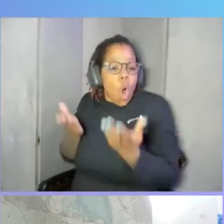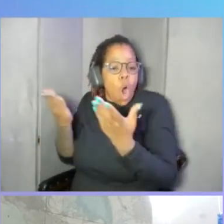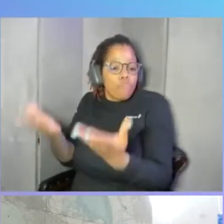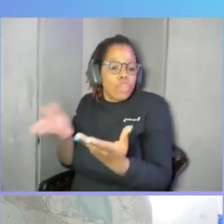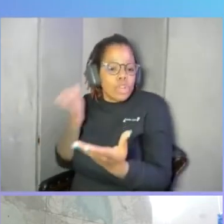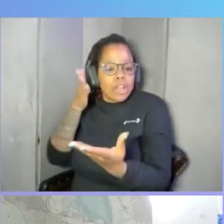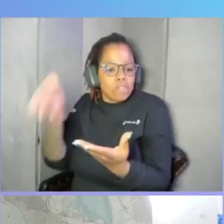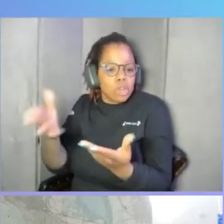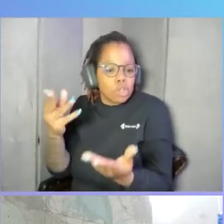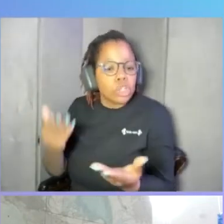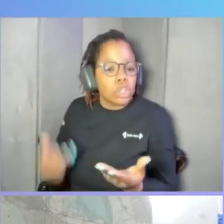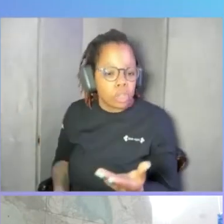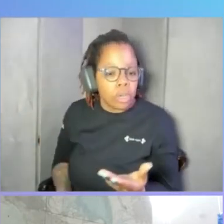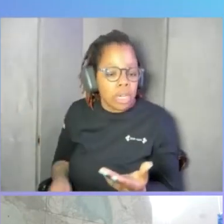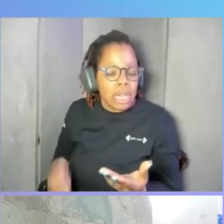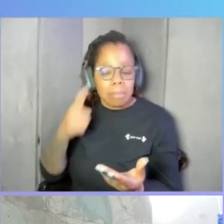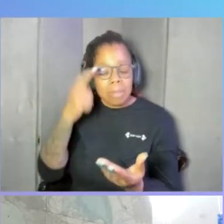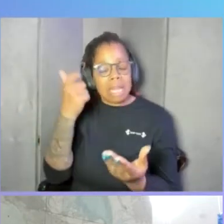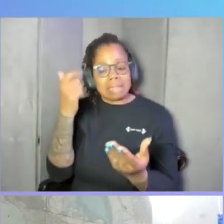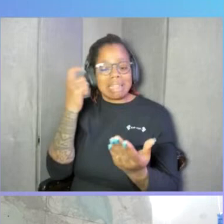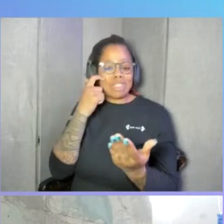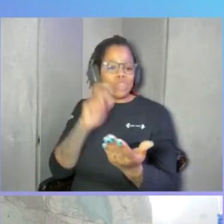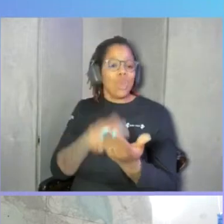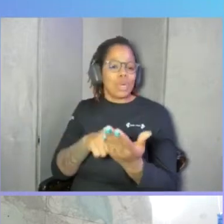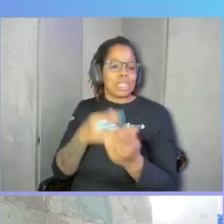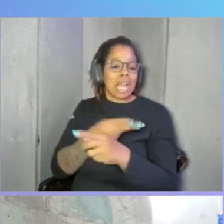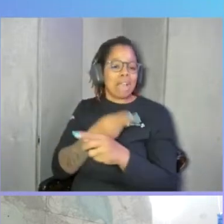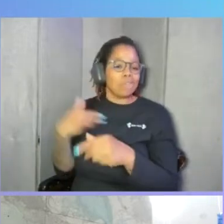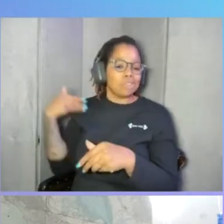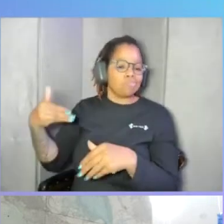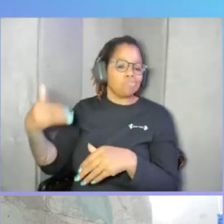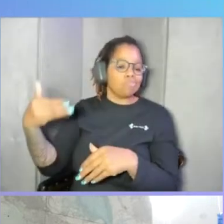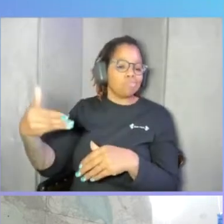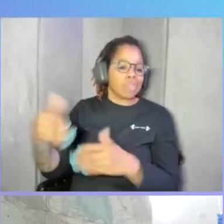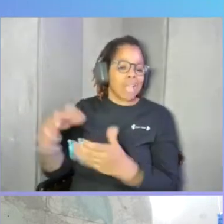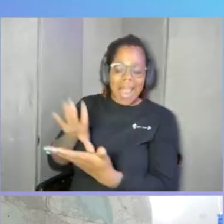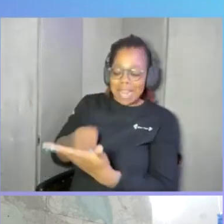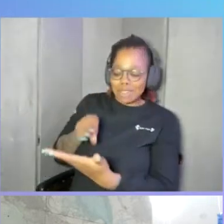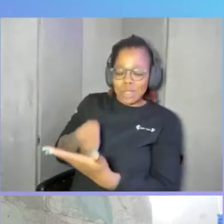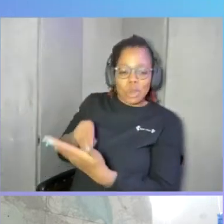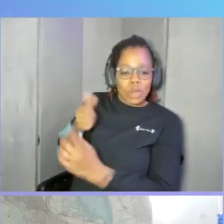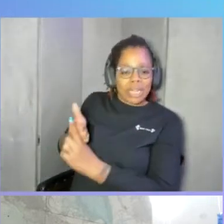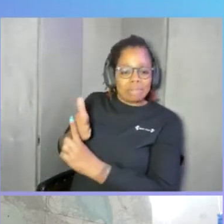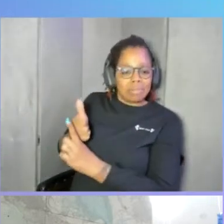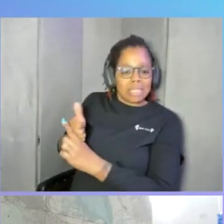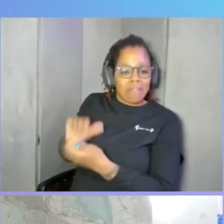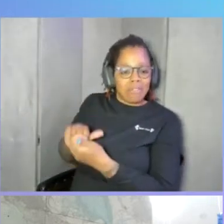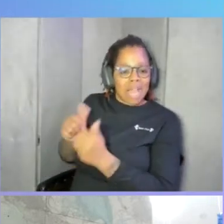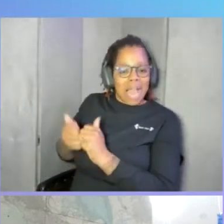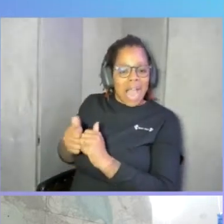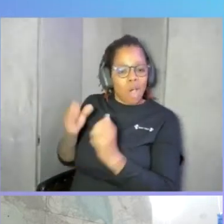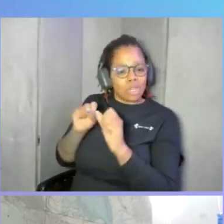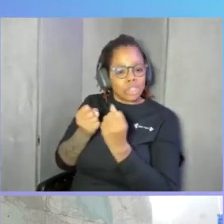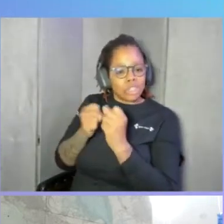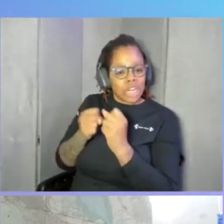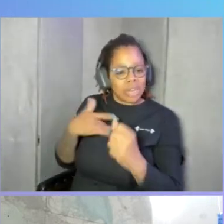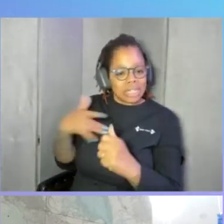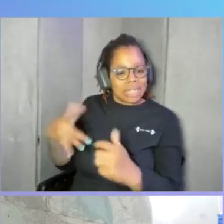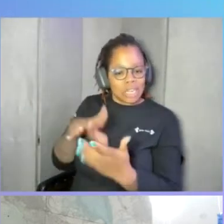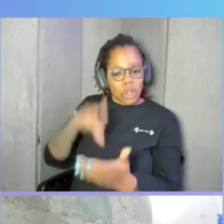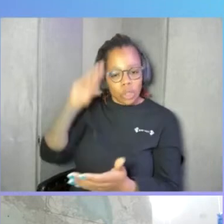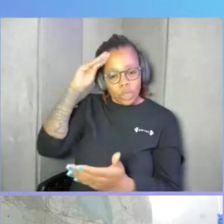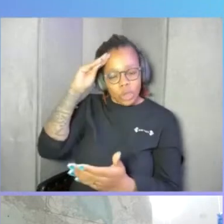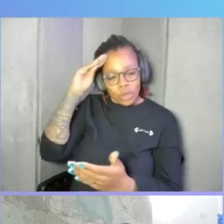future automatically because it's detected that and it's training itself on how does Sherry learn things. Sherry's